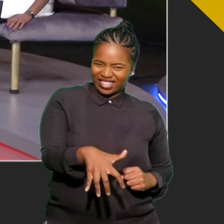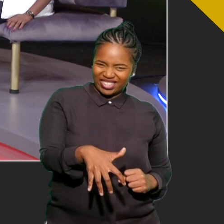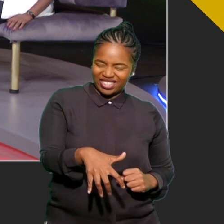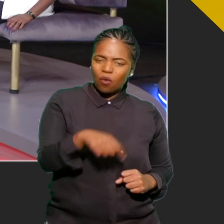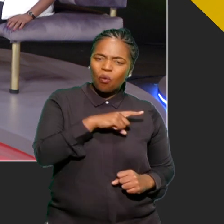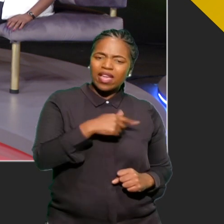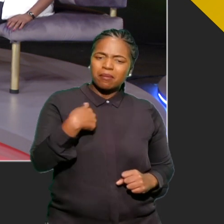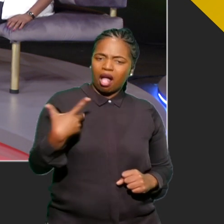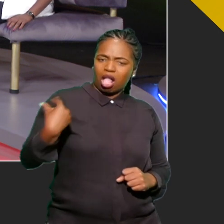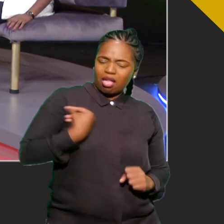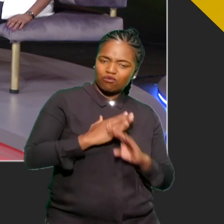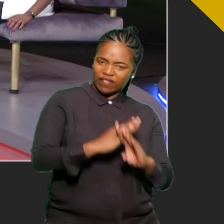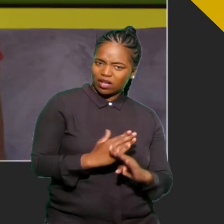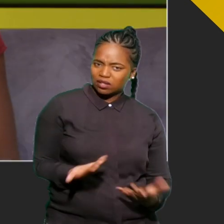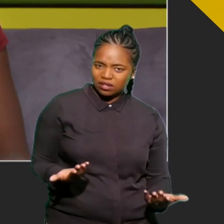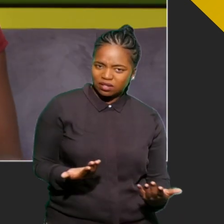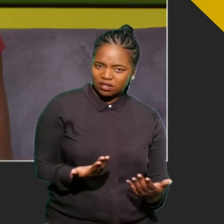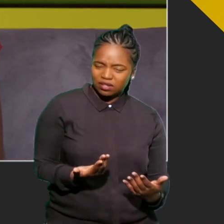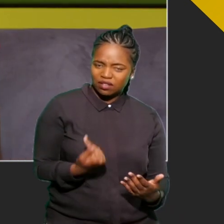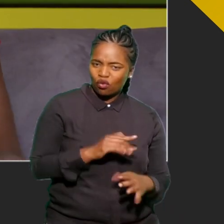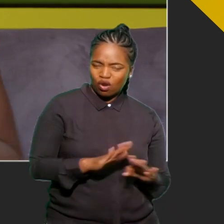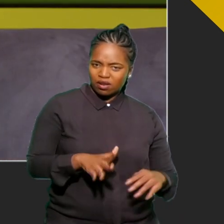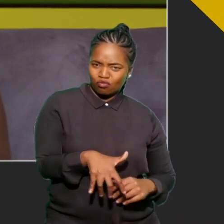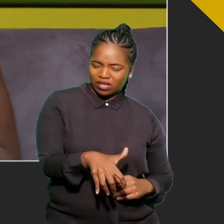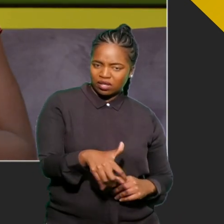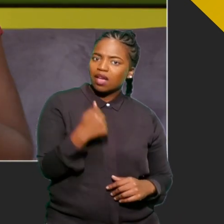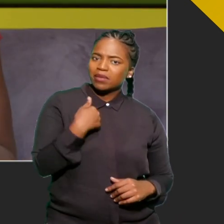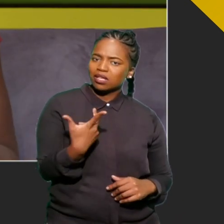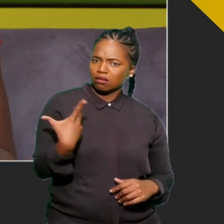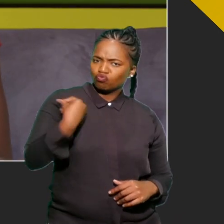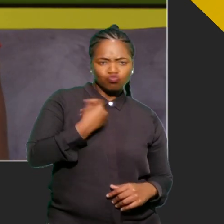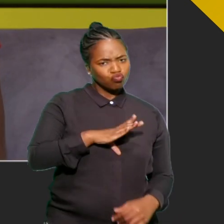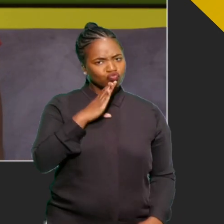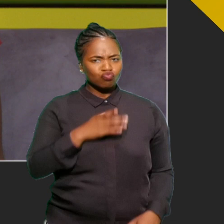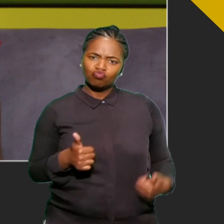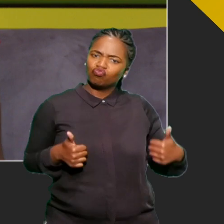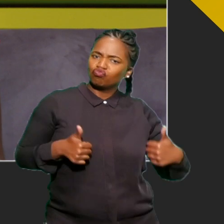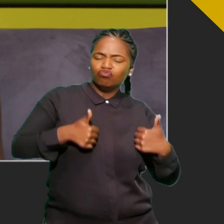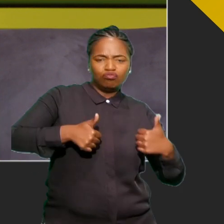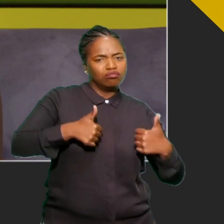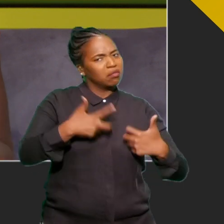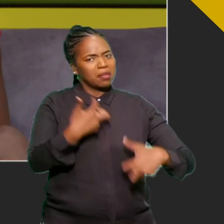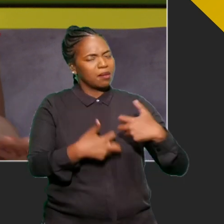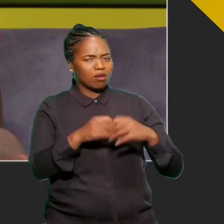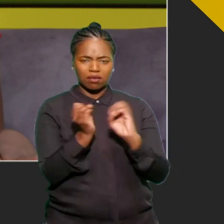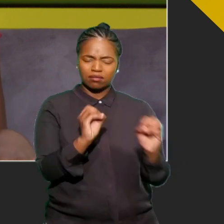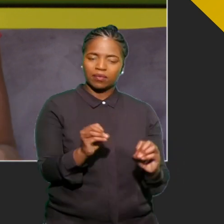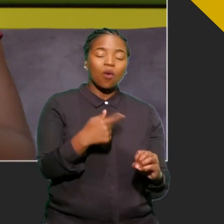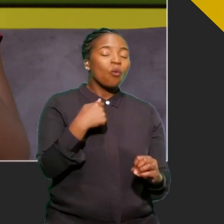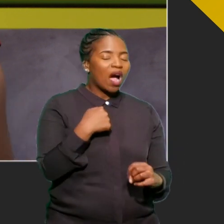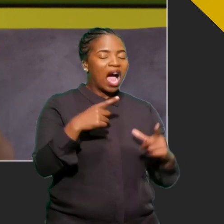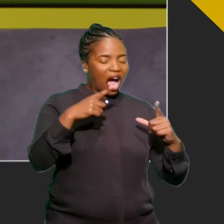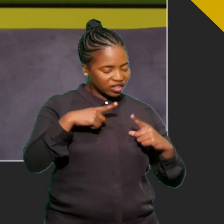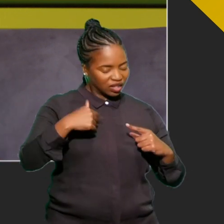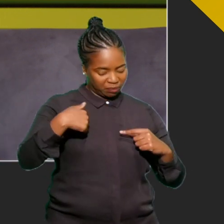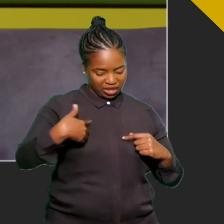Yeah, maybe give a color metriki and rad because Nagi sharp. I get a give a confident like a little I like a prick because we are prevent.